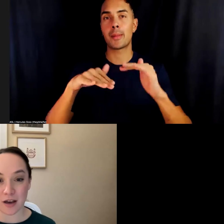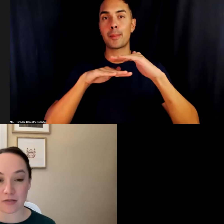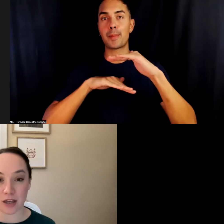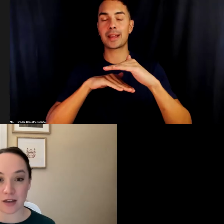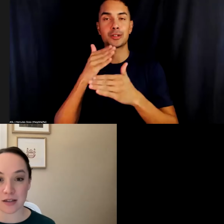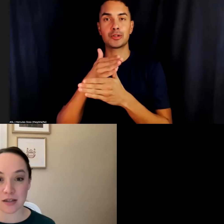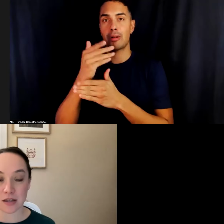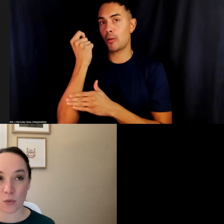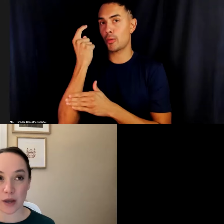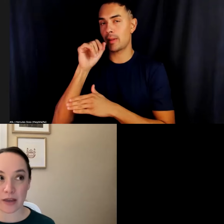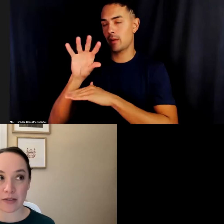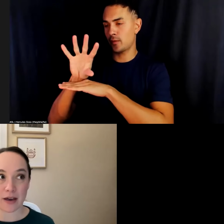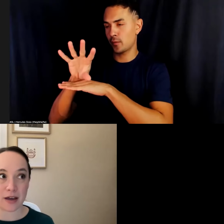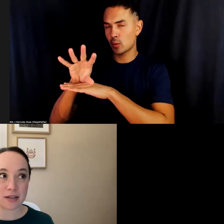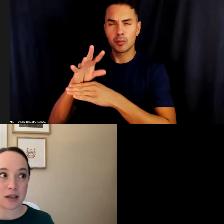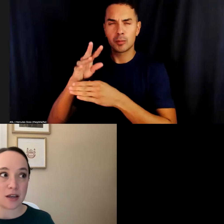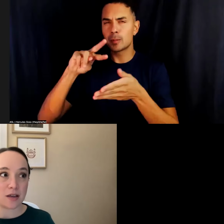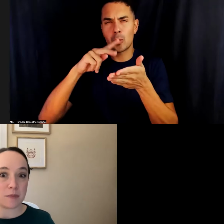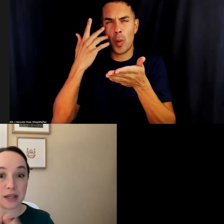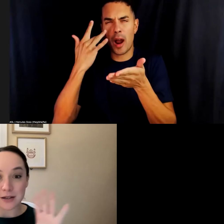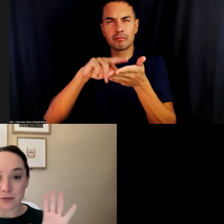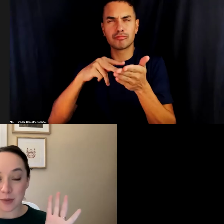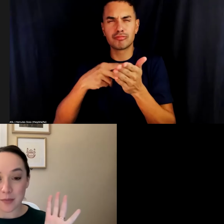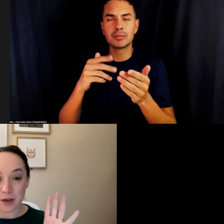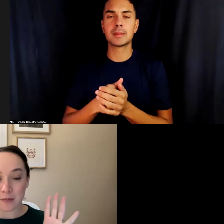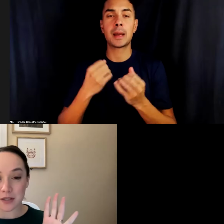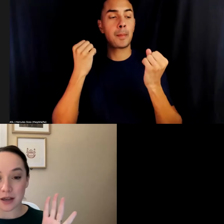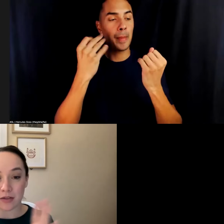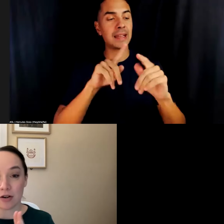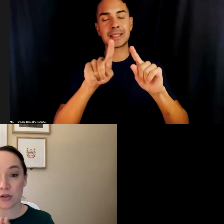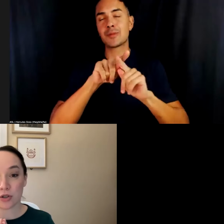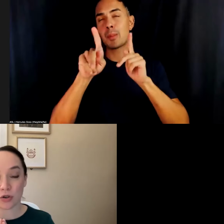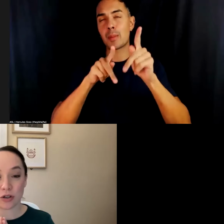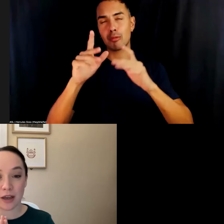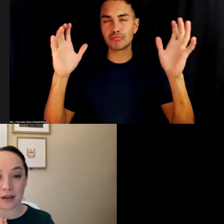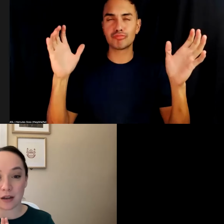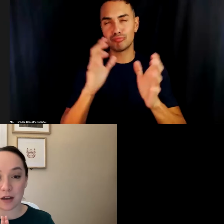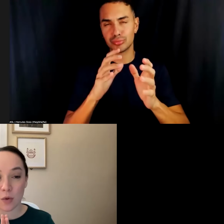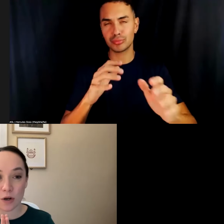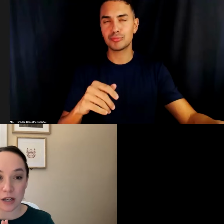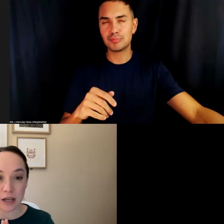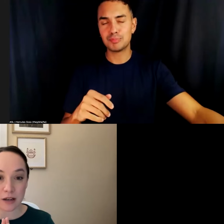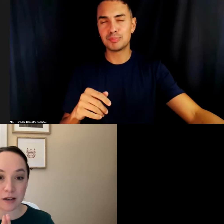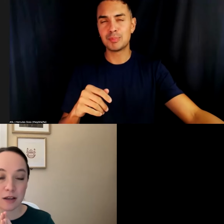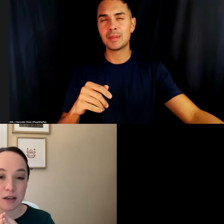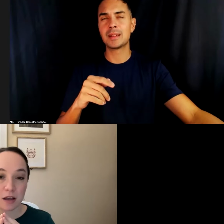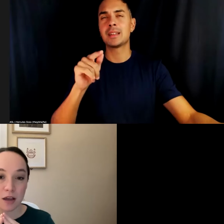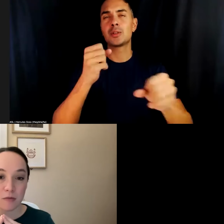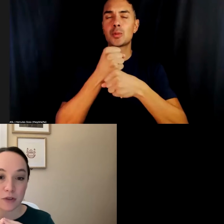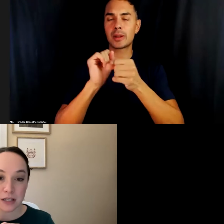understanding of is the way that many different people come together to create a